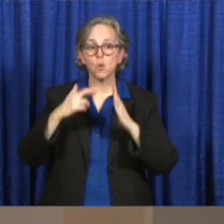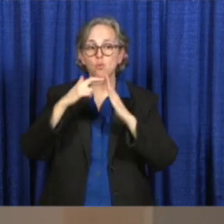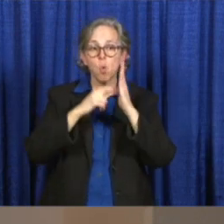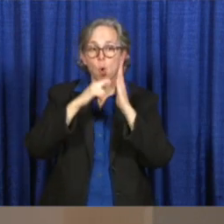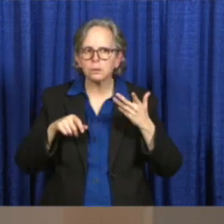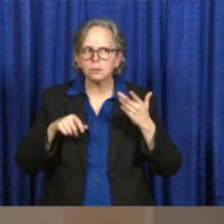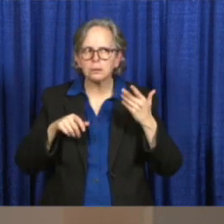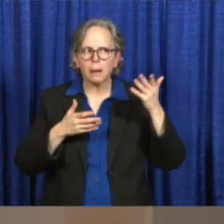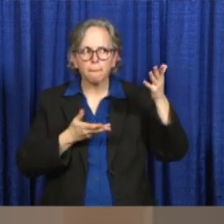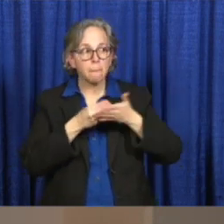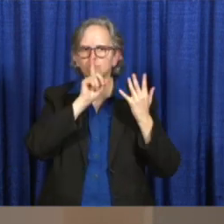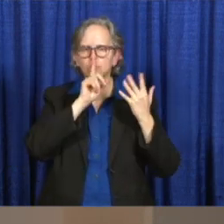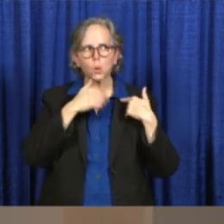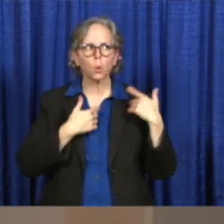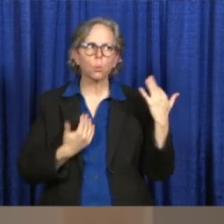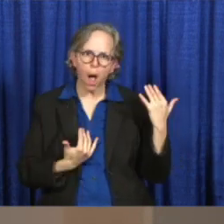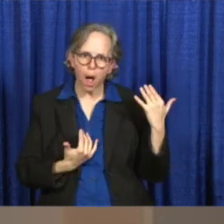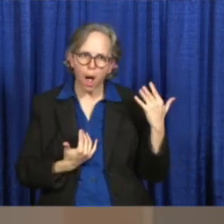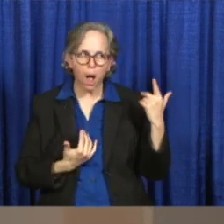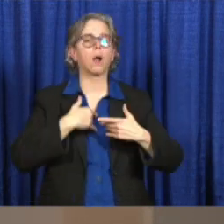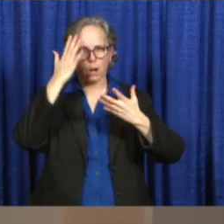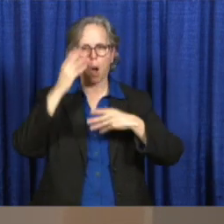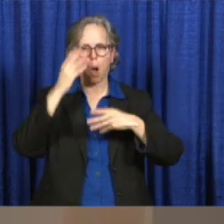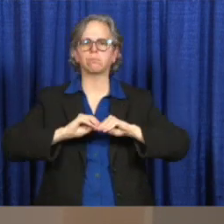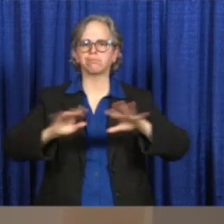for delivery. So we are